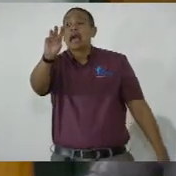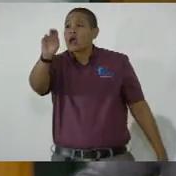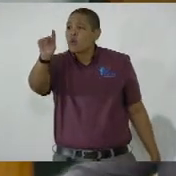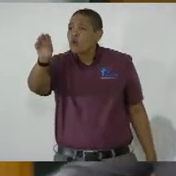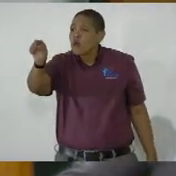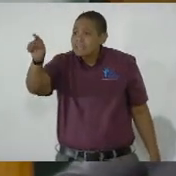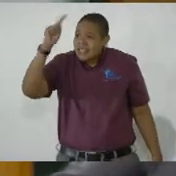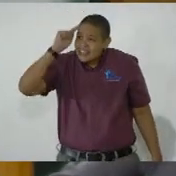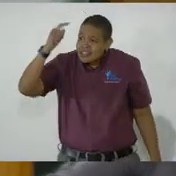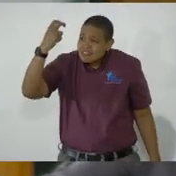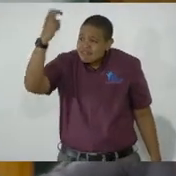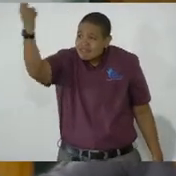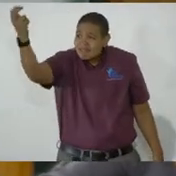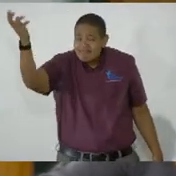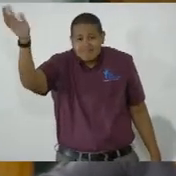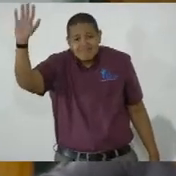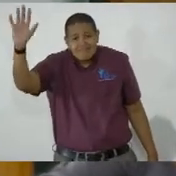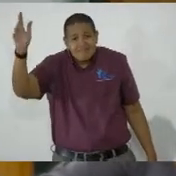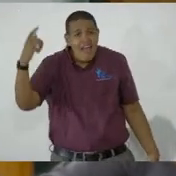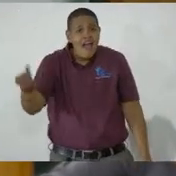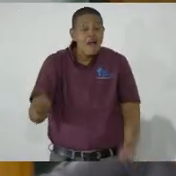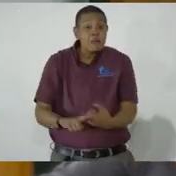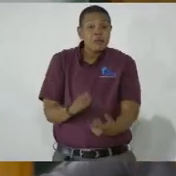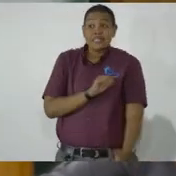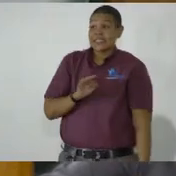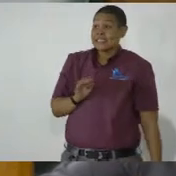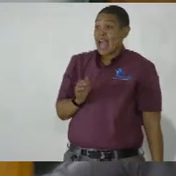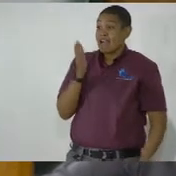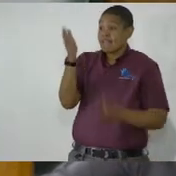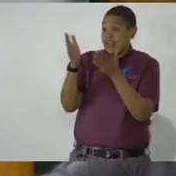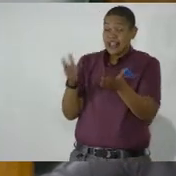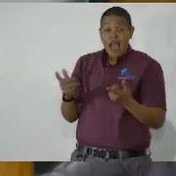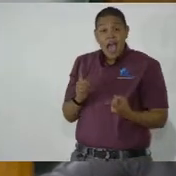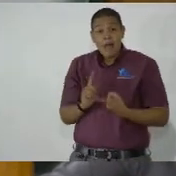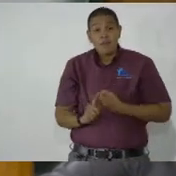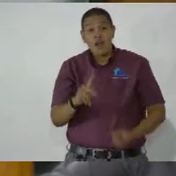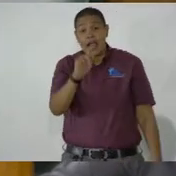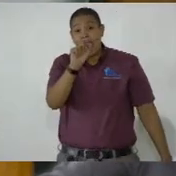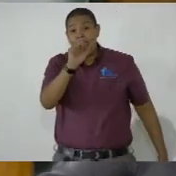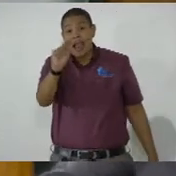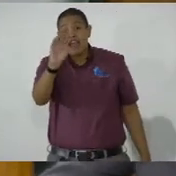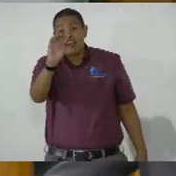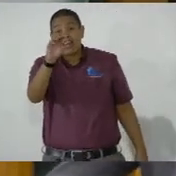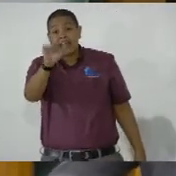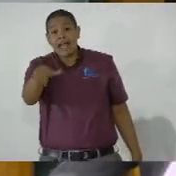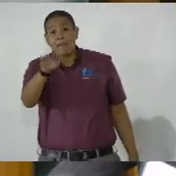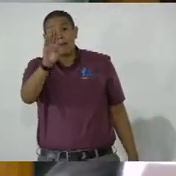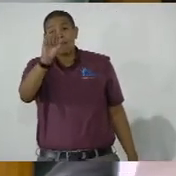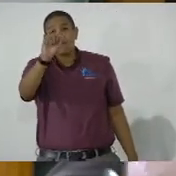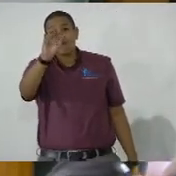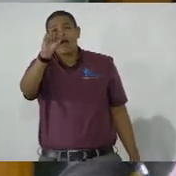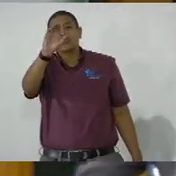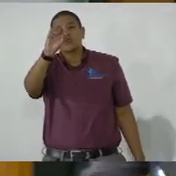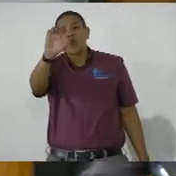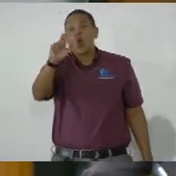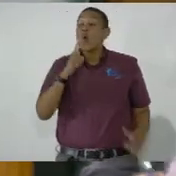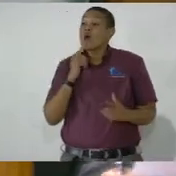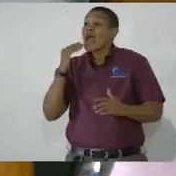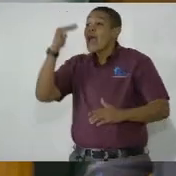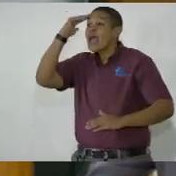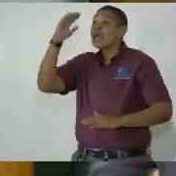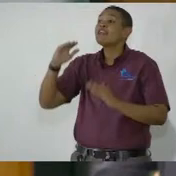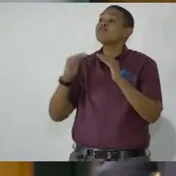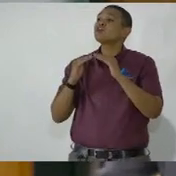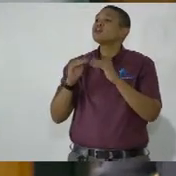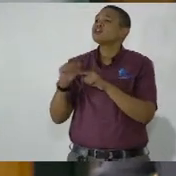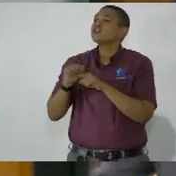in the stand at the back there, and her staff, Mrs. Karen Campbell-Basco, the head of the Justice Training Institute,